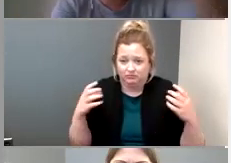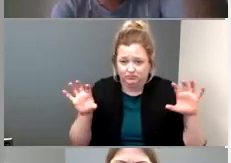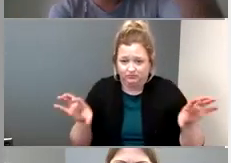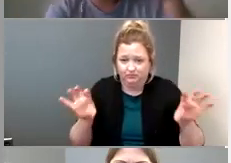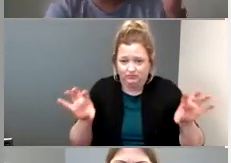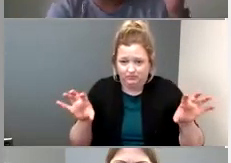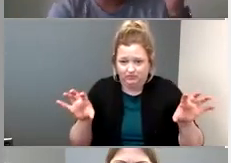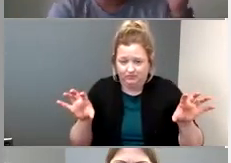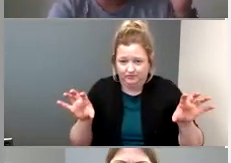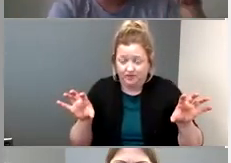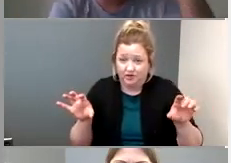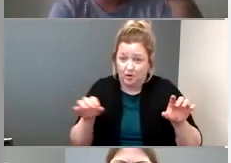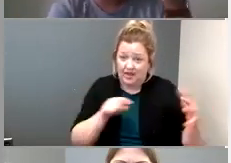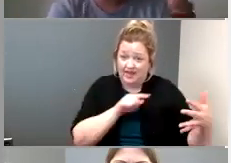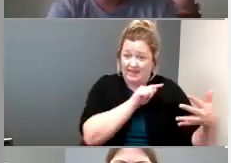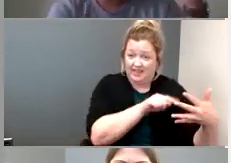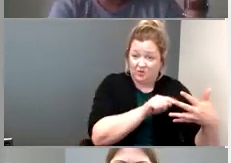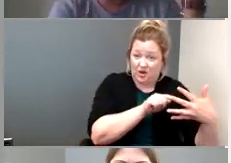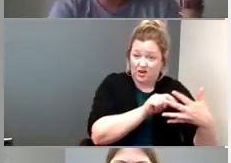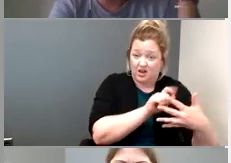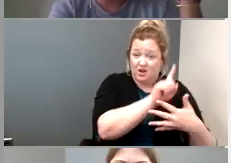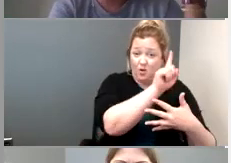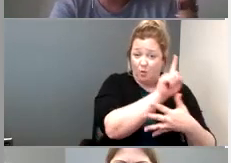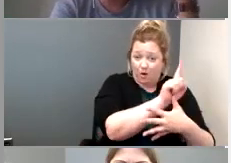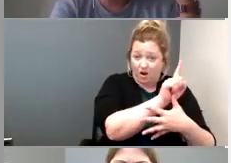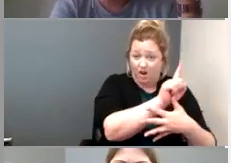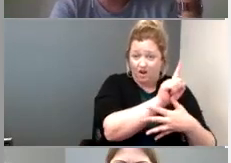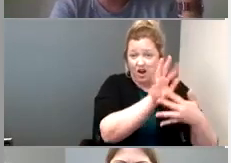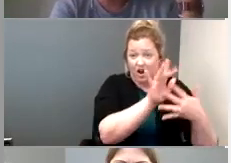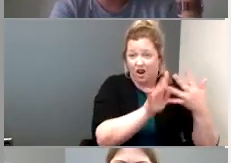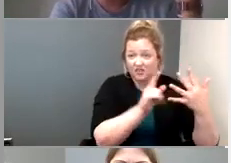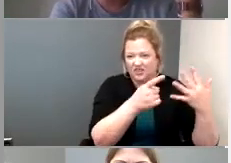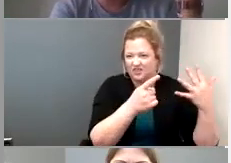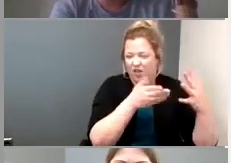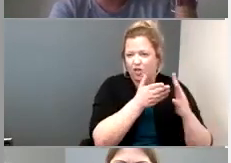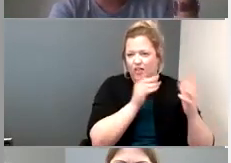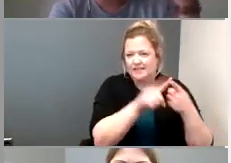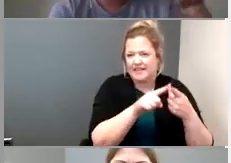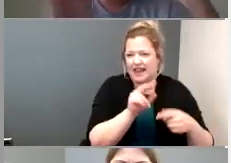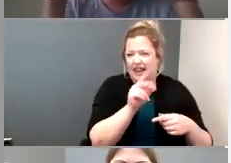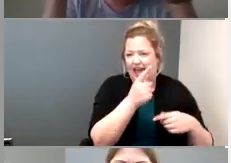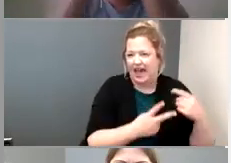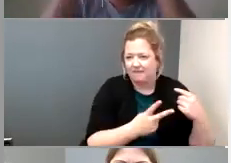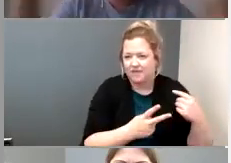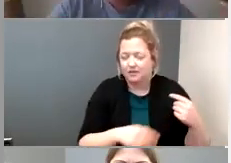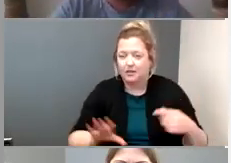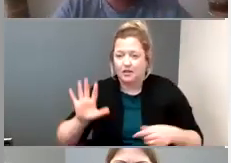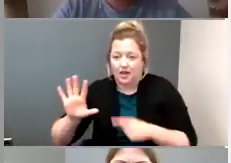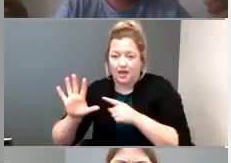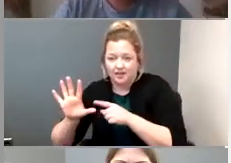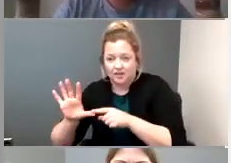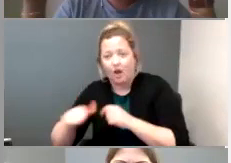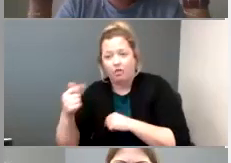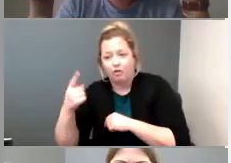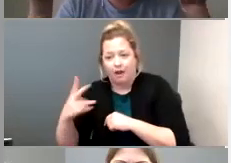1 to index half, n by 2, and the other array becomes index n by 2 plus 1 to n. So essentially breaks it in